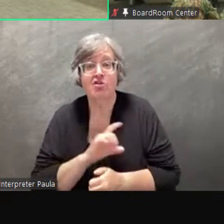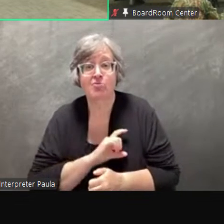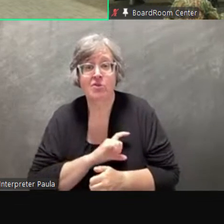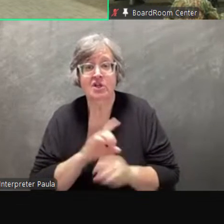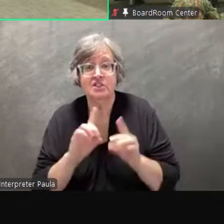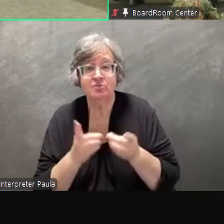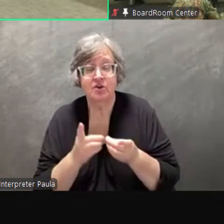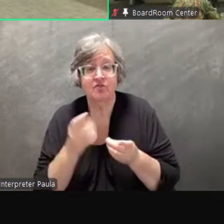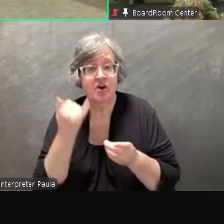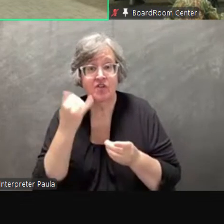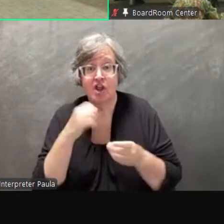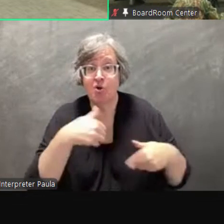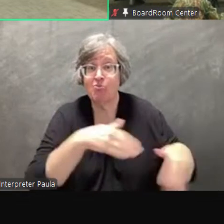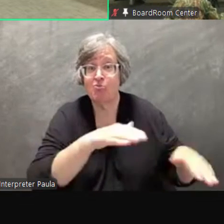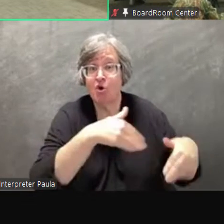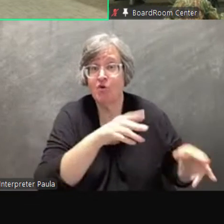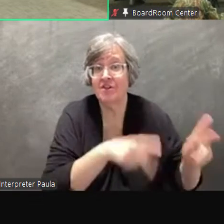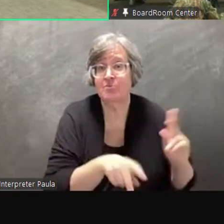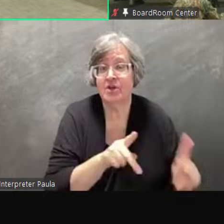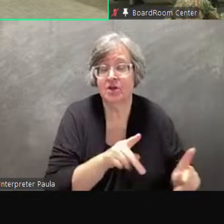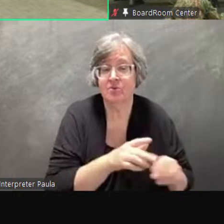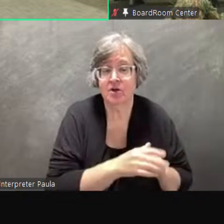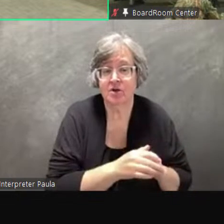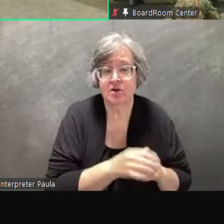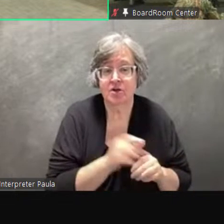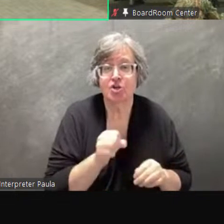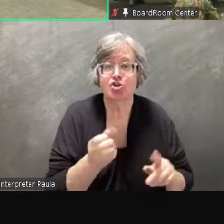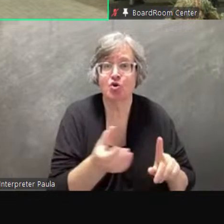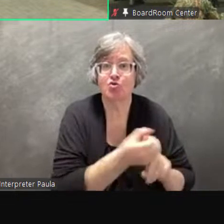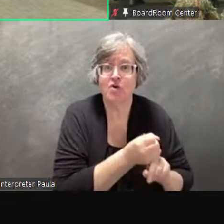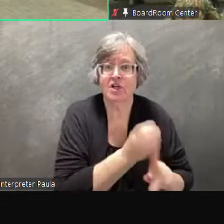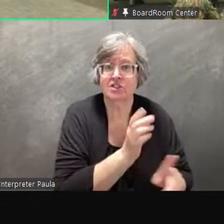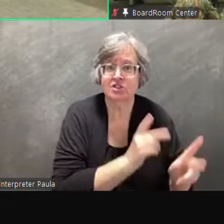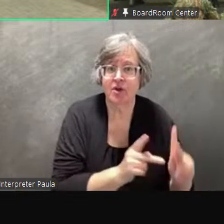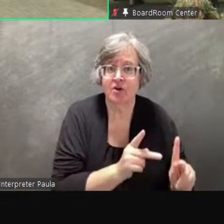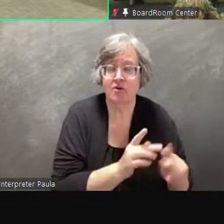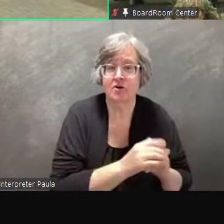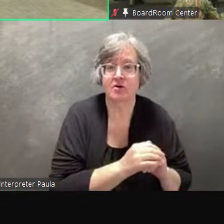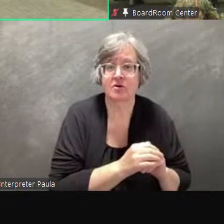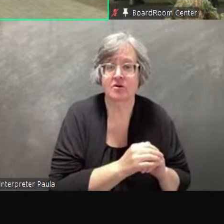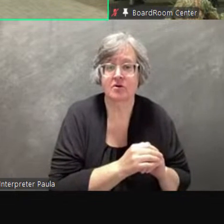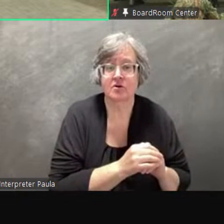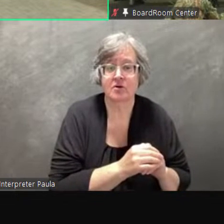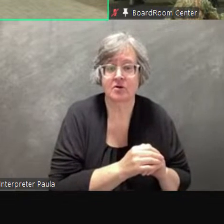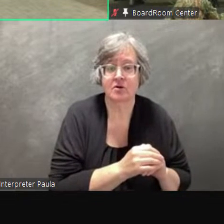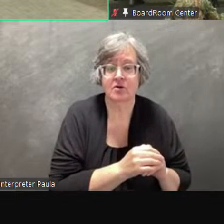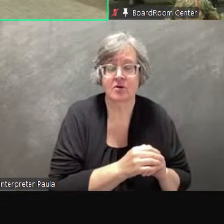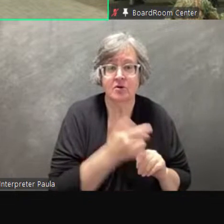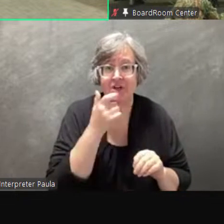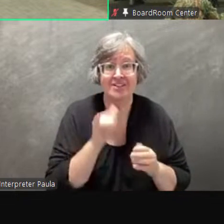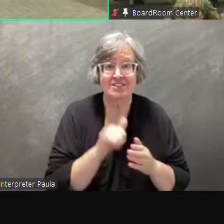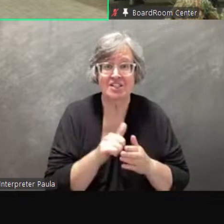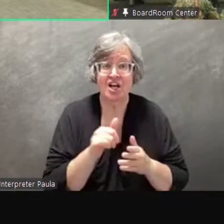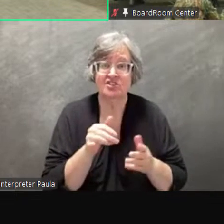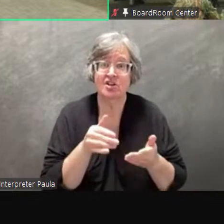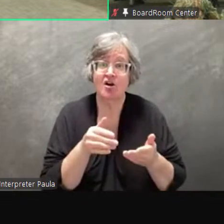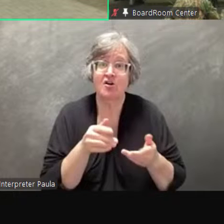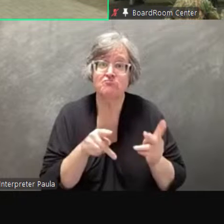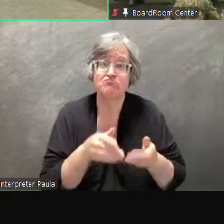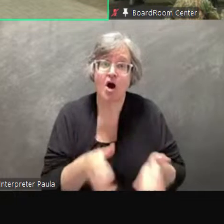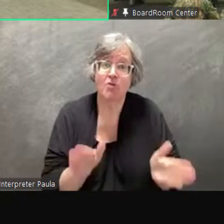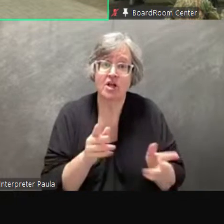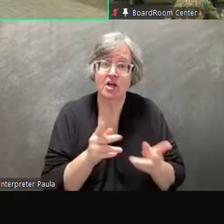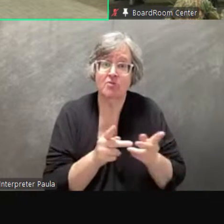don't move, you can arrest them because this is a public place. So